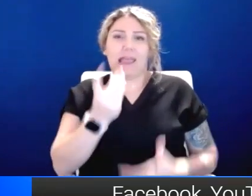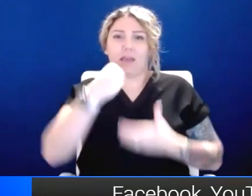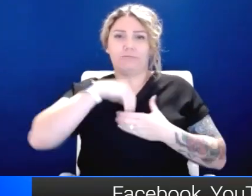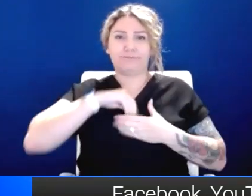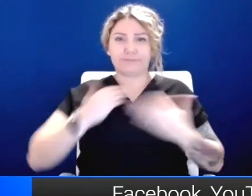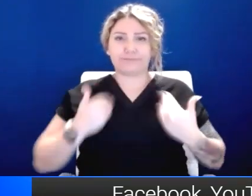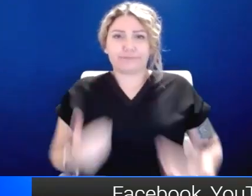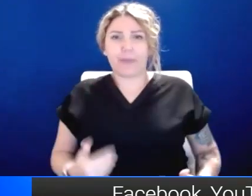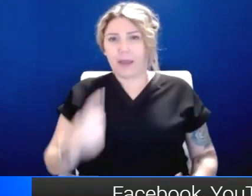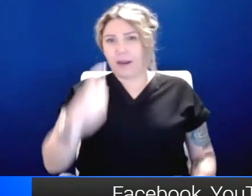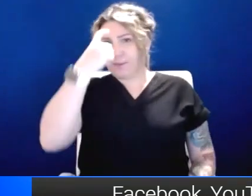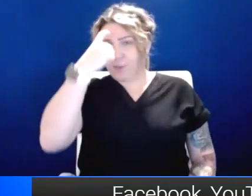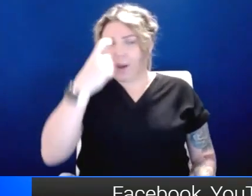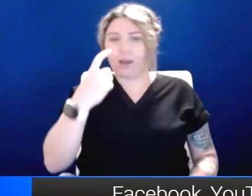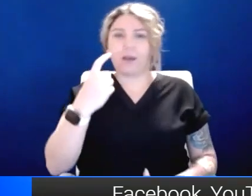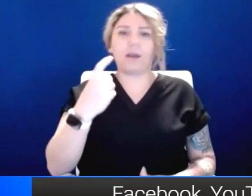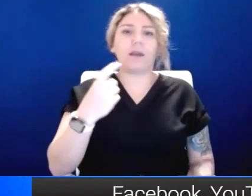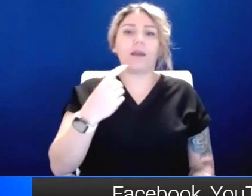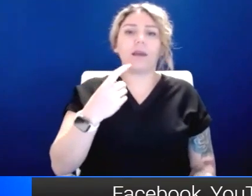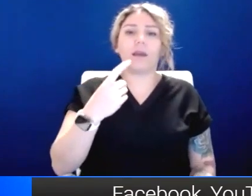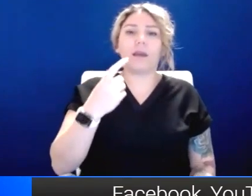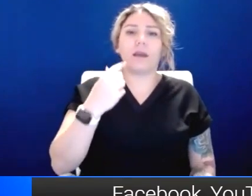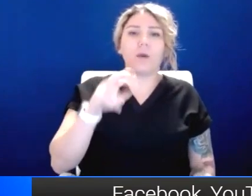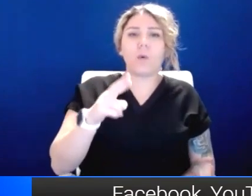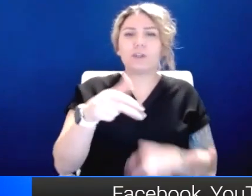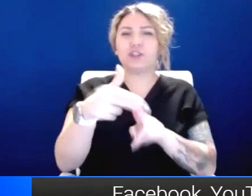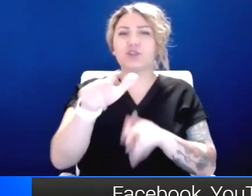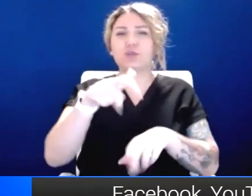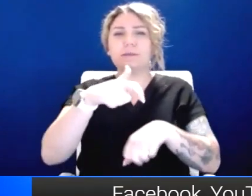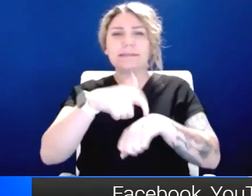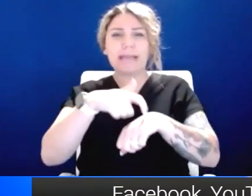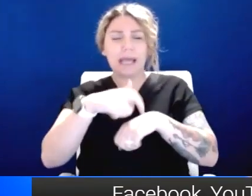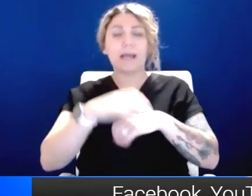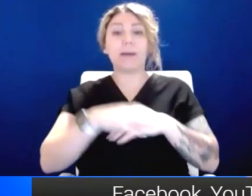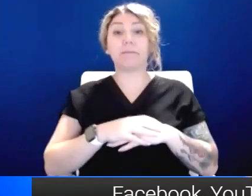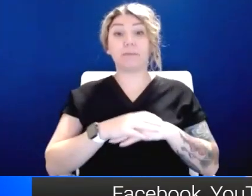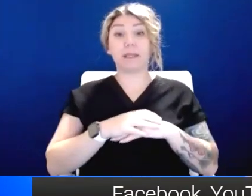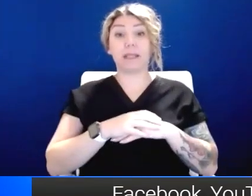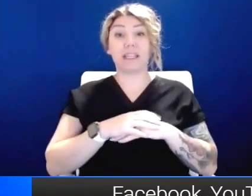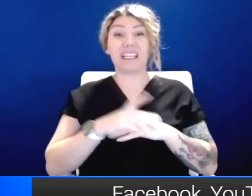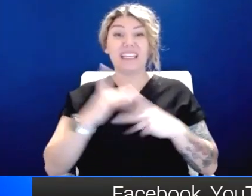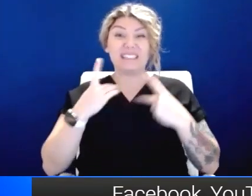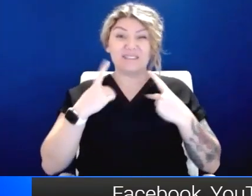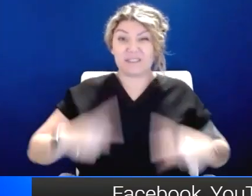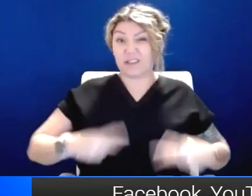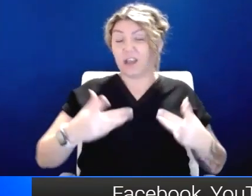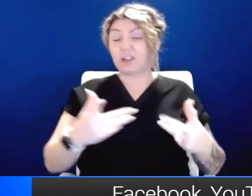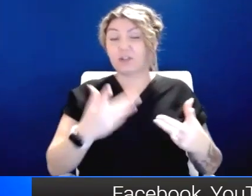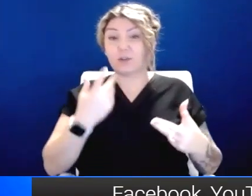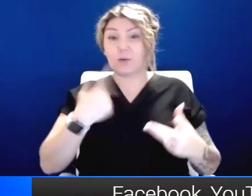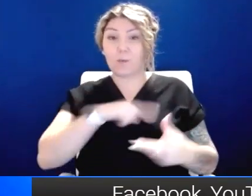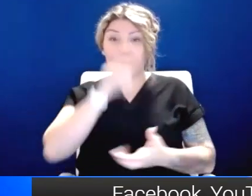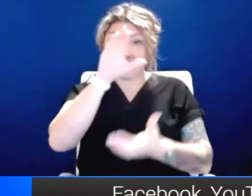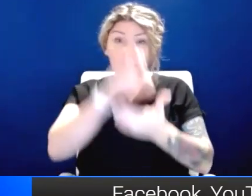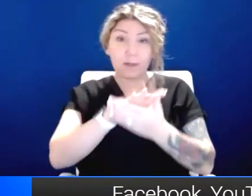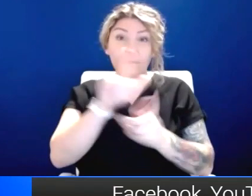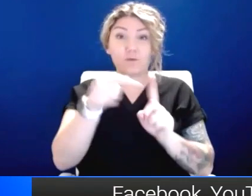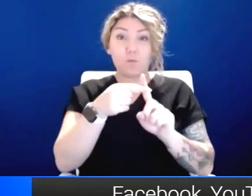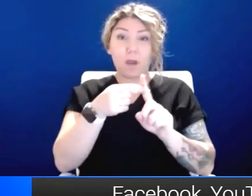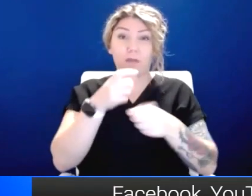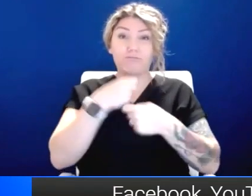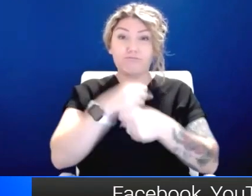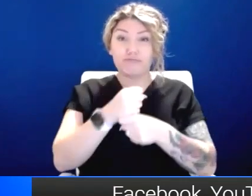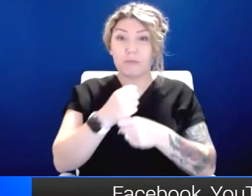brain over short periods of time. Physiologically, we believe that when we produce dopamine in the brain, it is